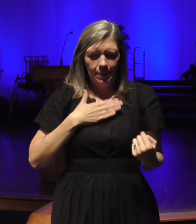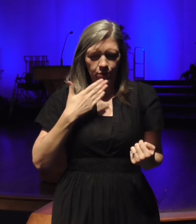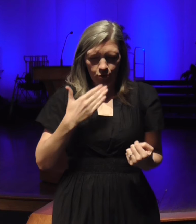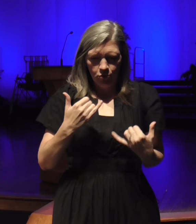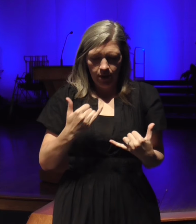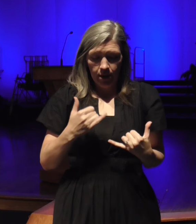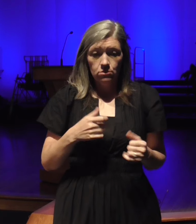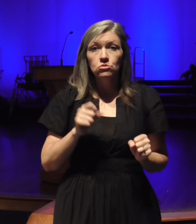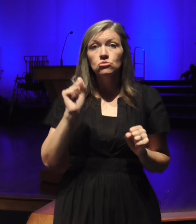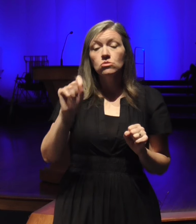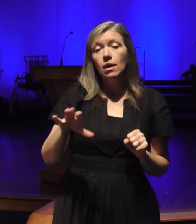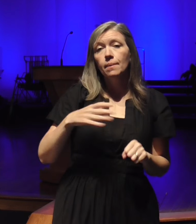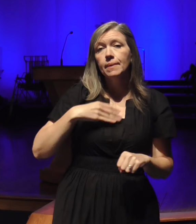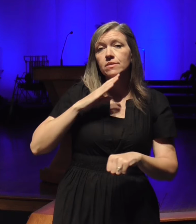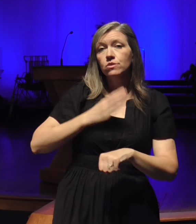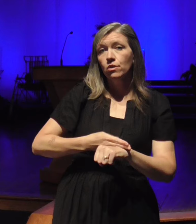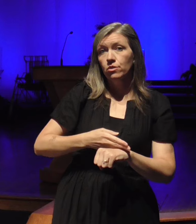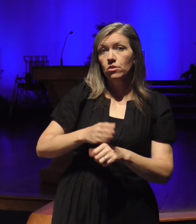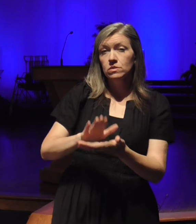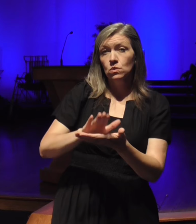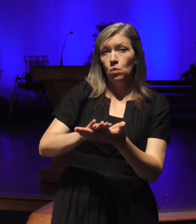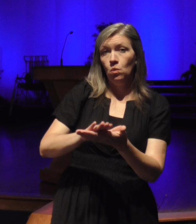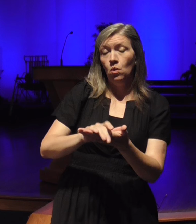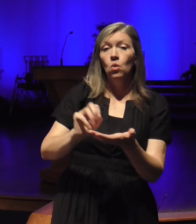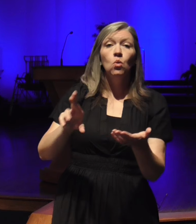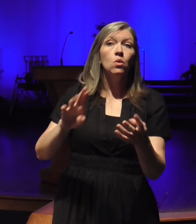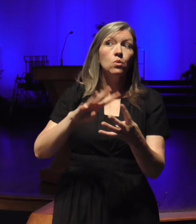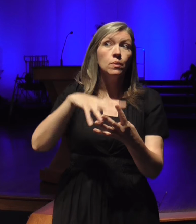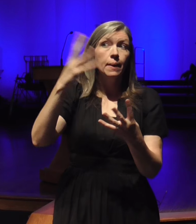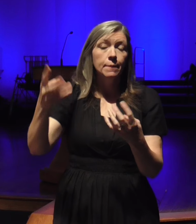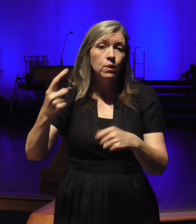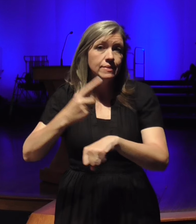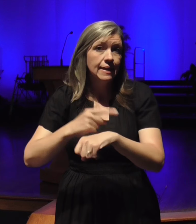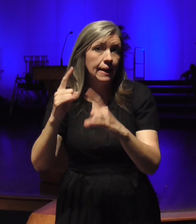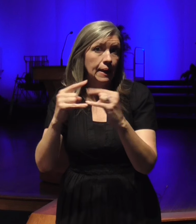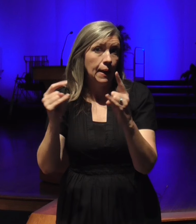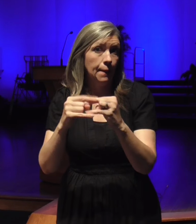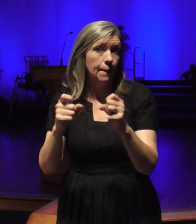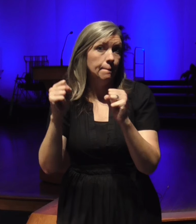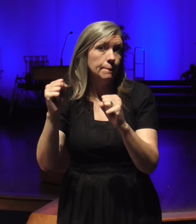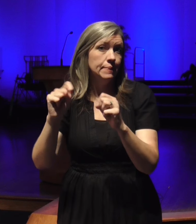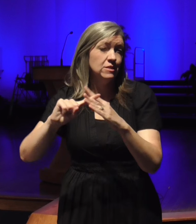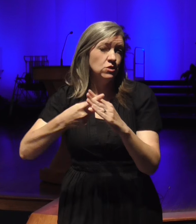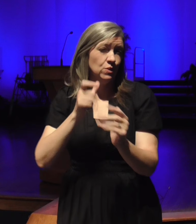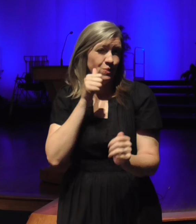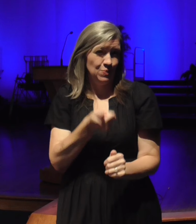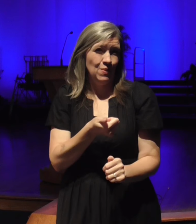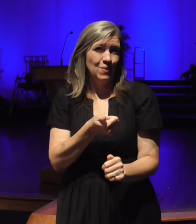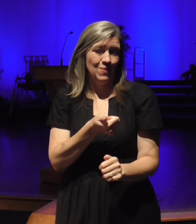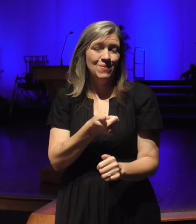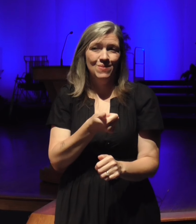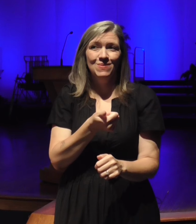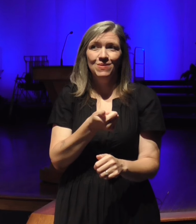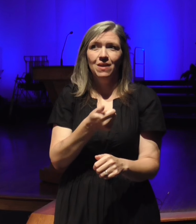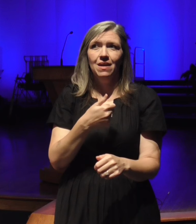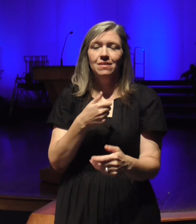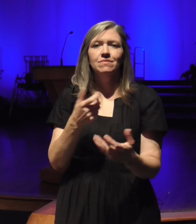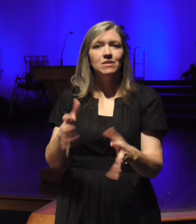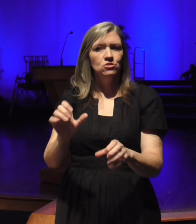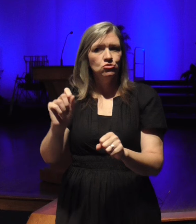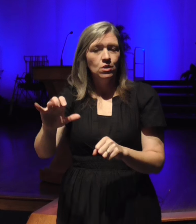shower, I ask myself, what is the story I'm telling myself about my good right now? When I drop my daughter off for school, I'm